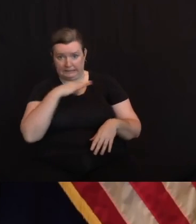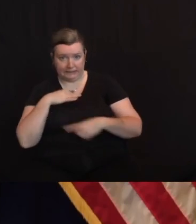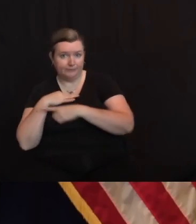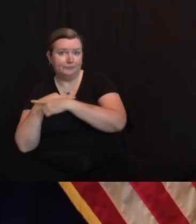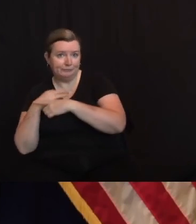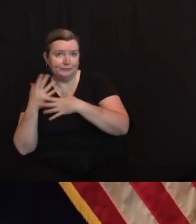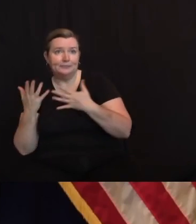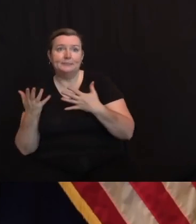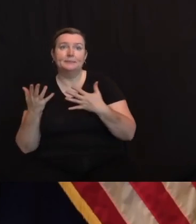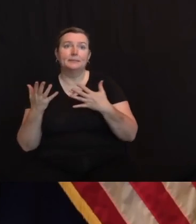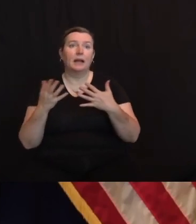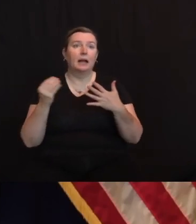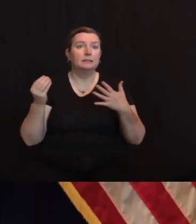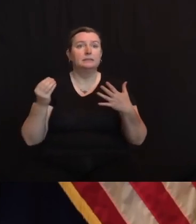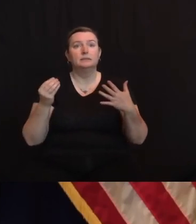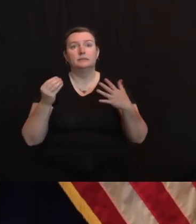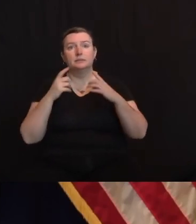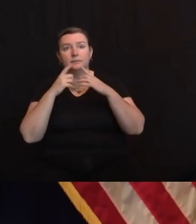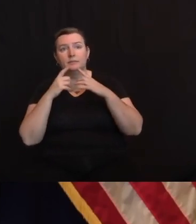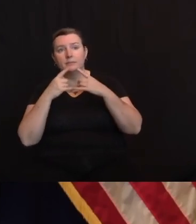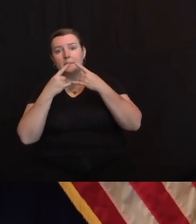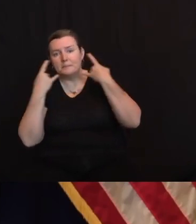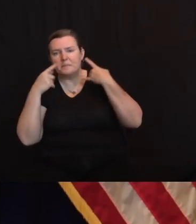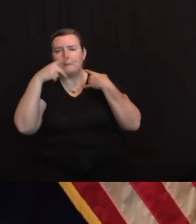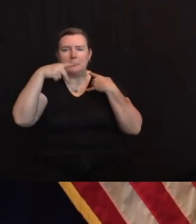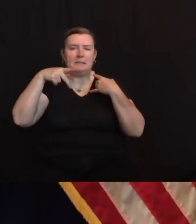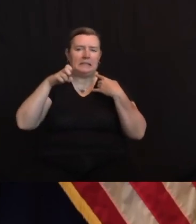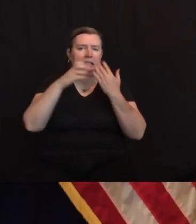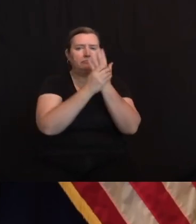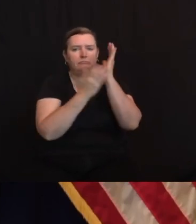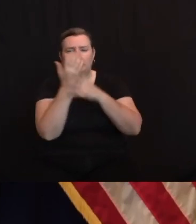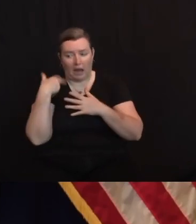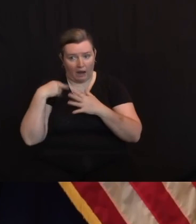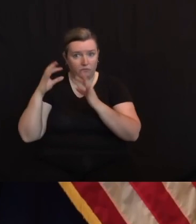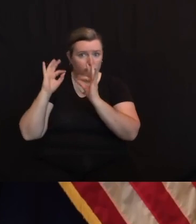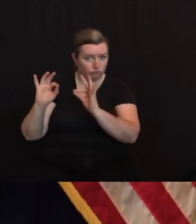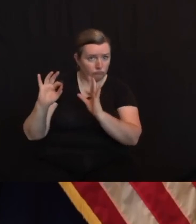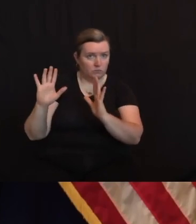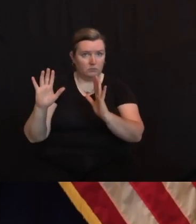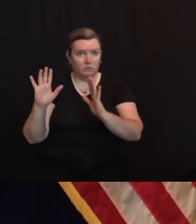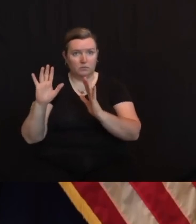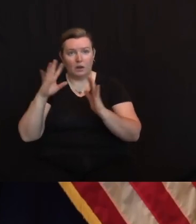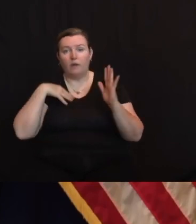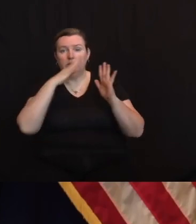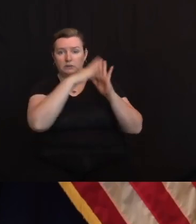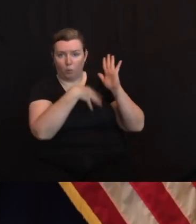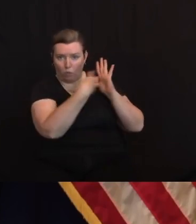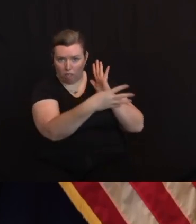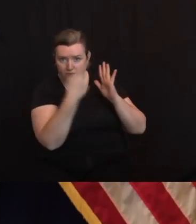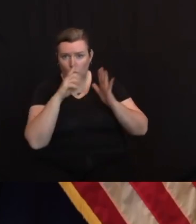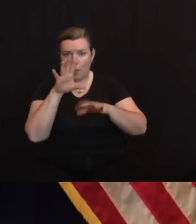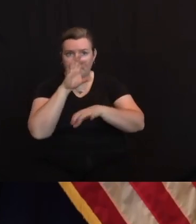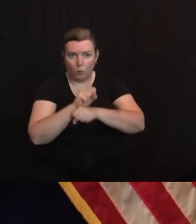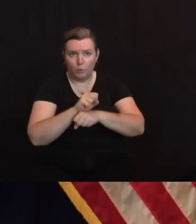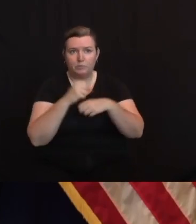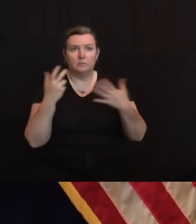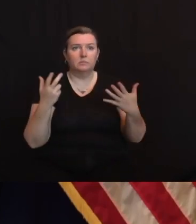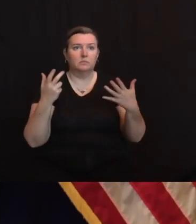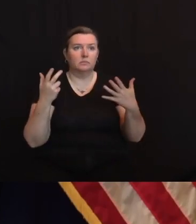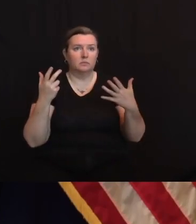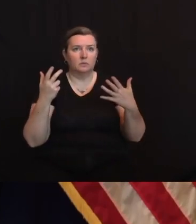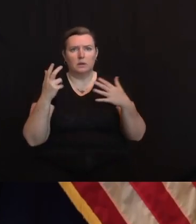personal protective equipment are available, and create a system for scheduled appointments. So I encourage facilities to move quickly